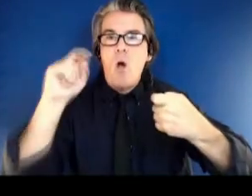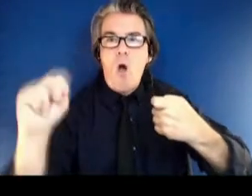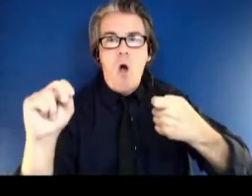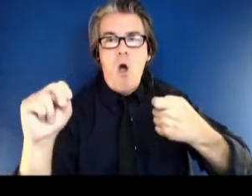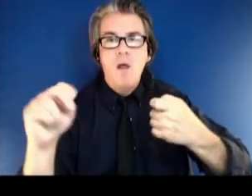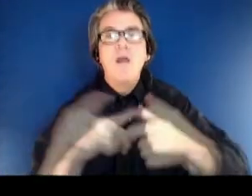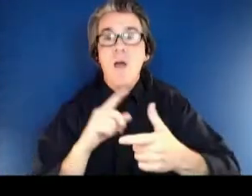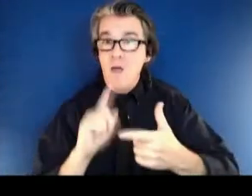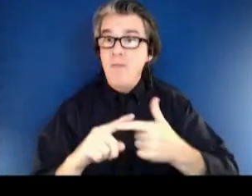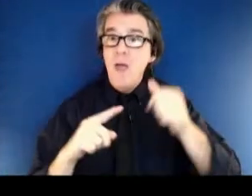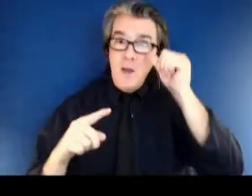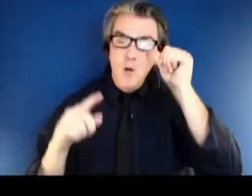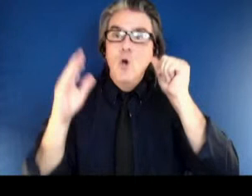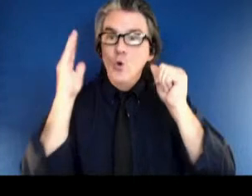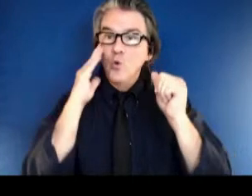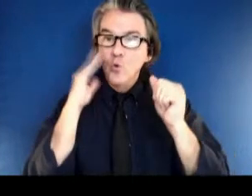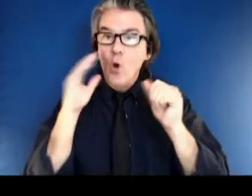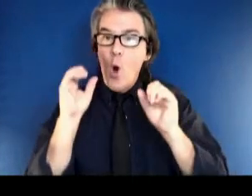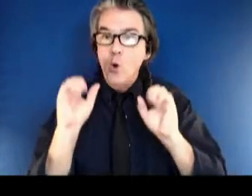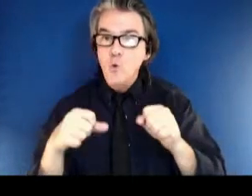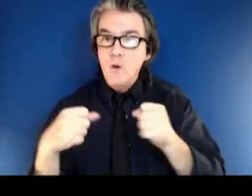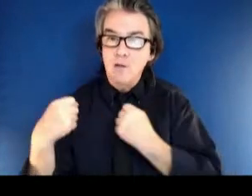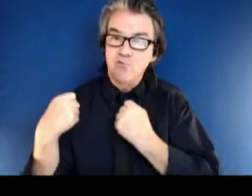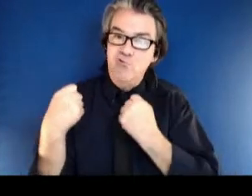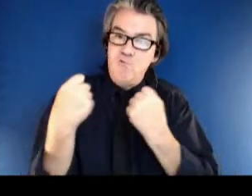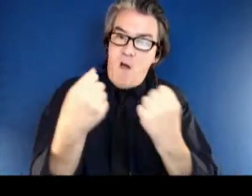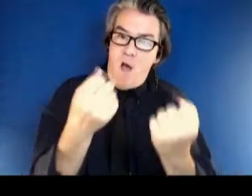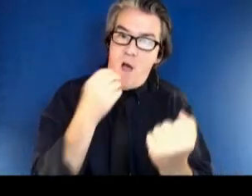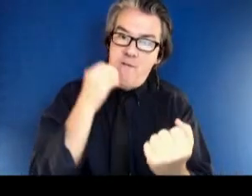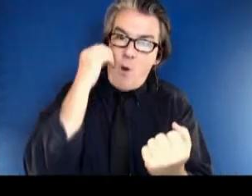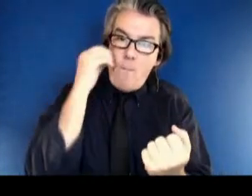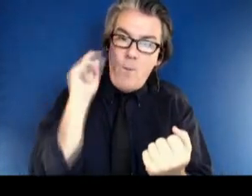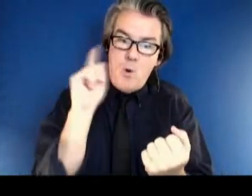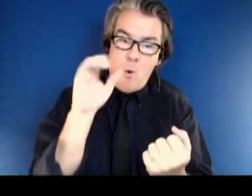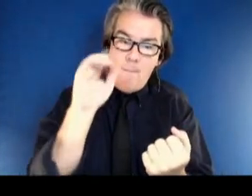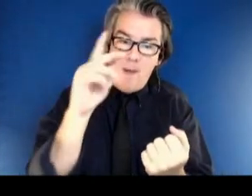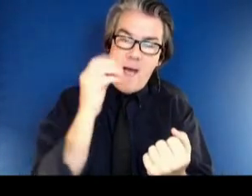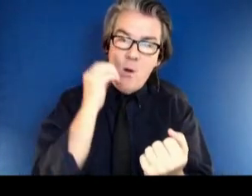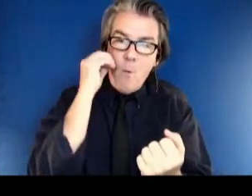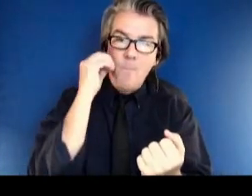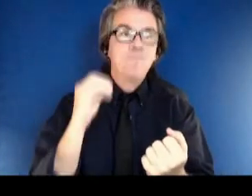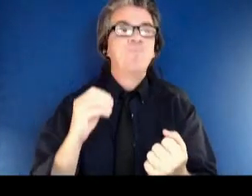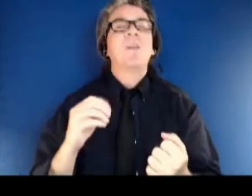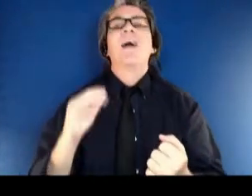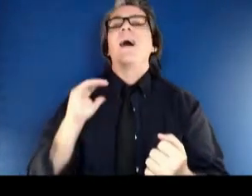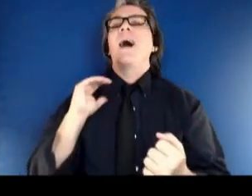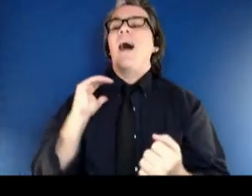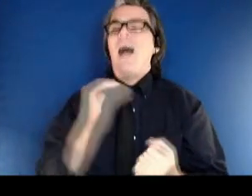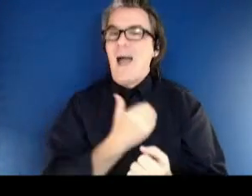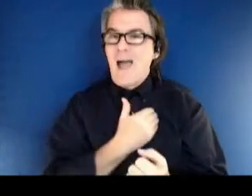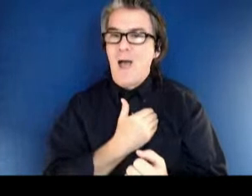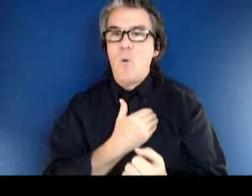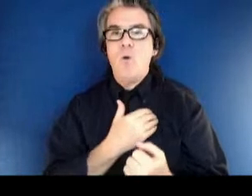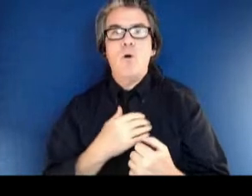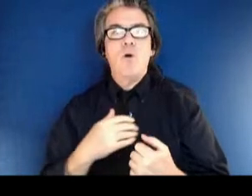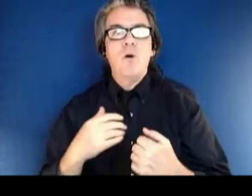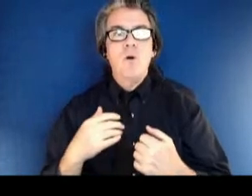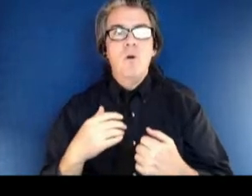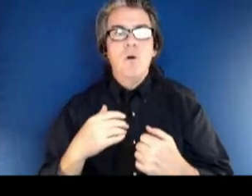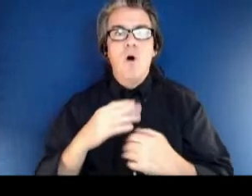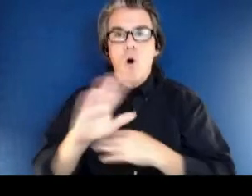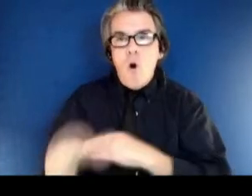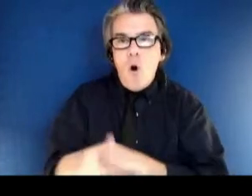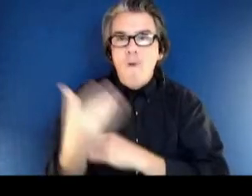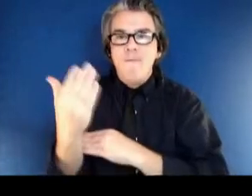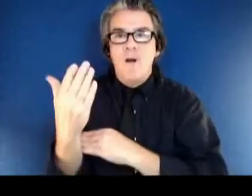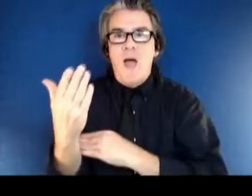have not made the decision to execute a public safety power shutoff yet. Our objectives on the overnight operational